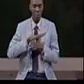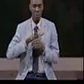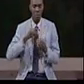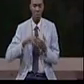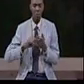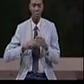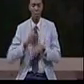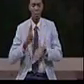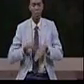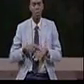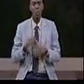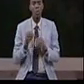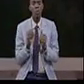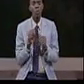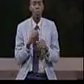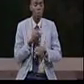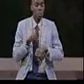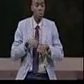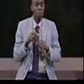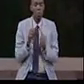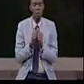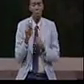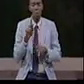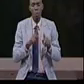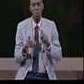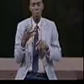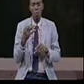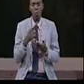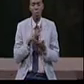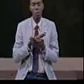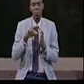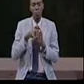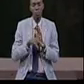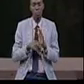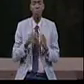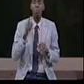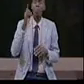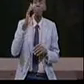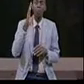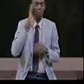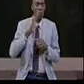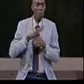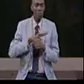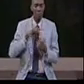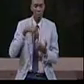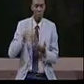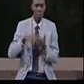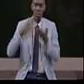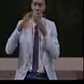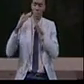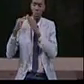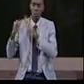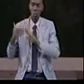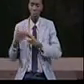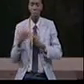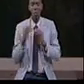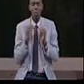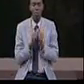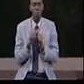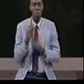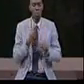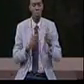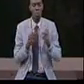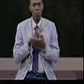of righteousness. Fill your community with people of righteousness. Begin to talk to God.